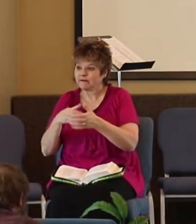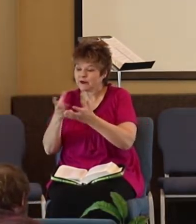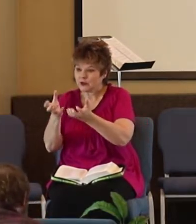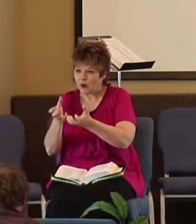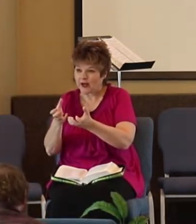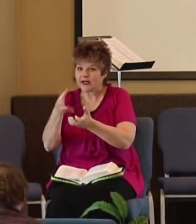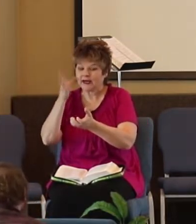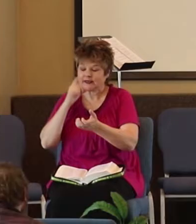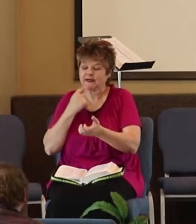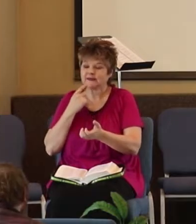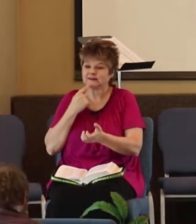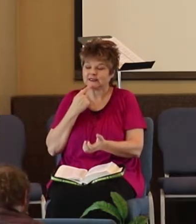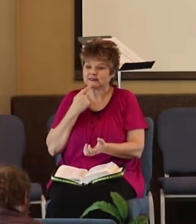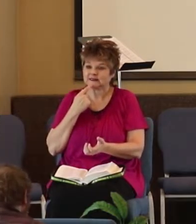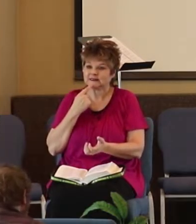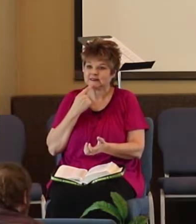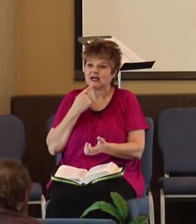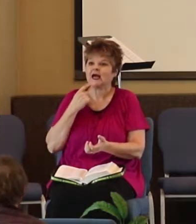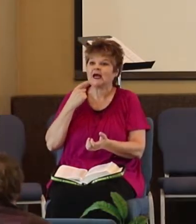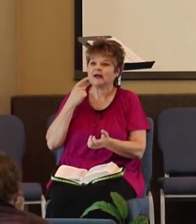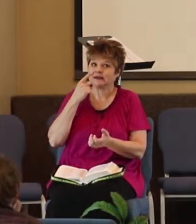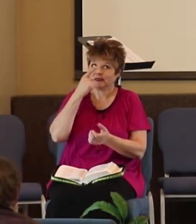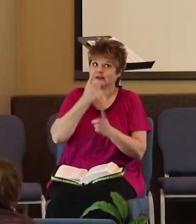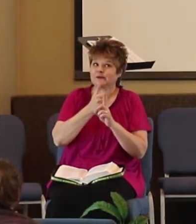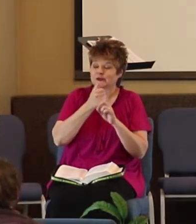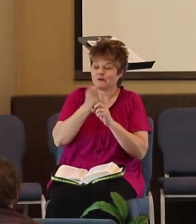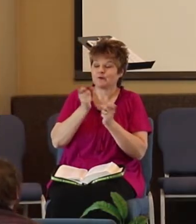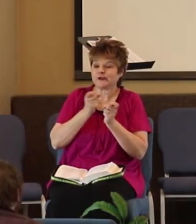And God says, "I'll deal with you.